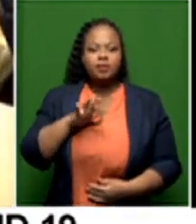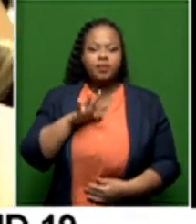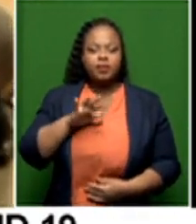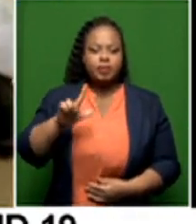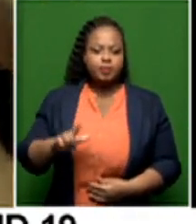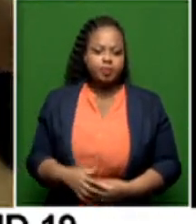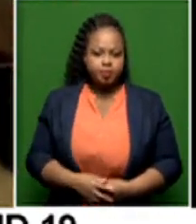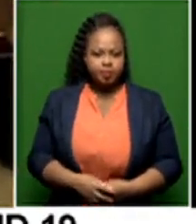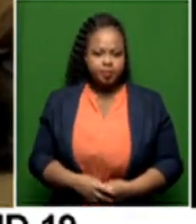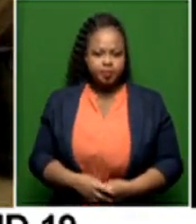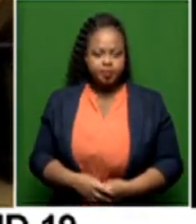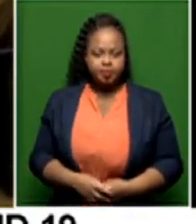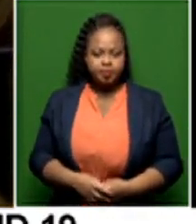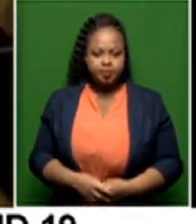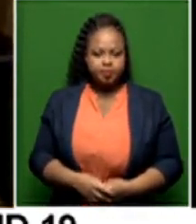54,556.